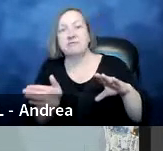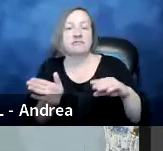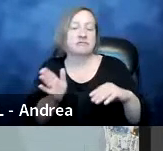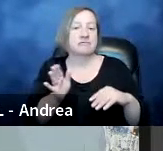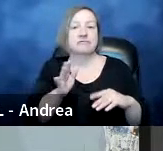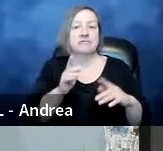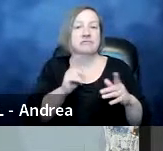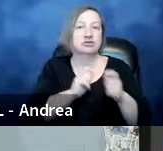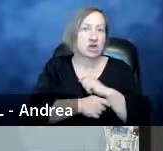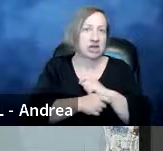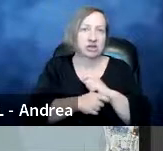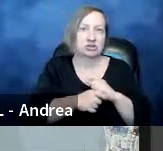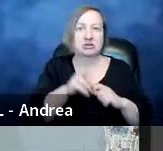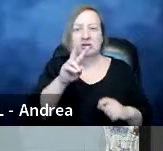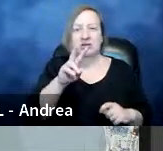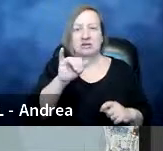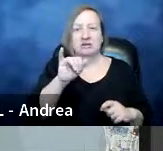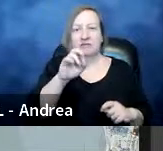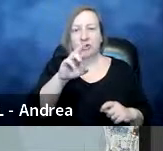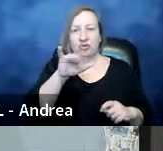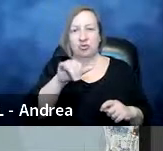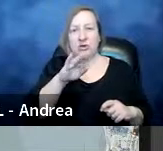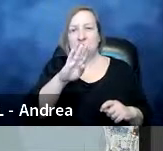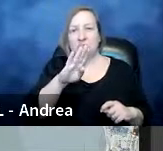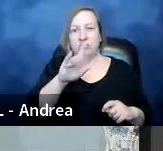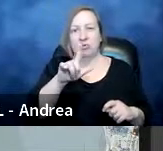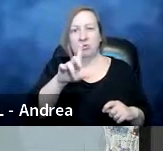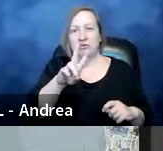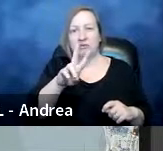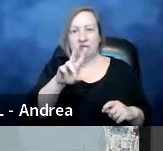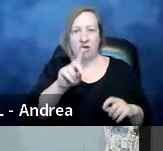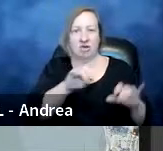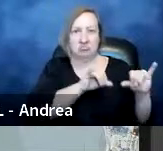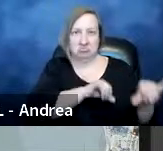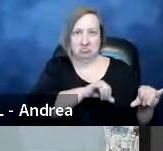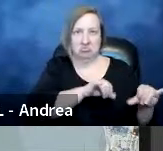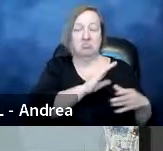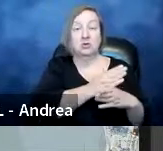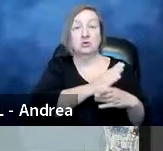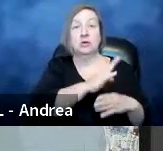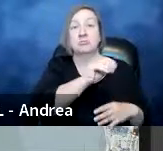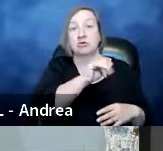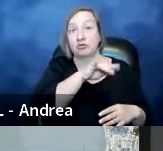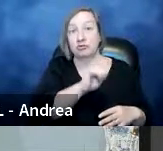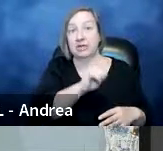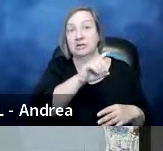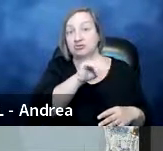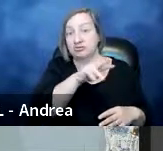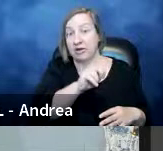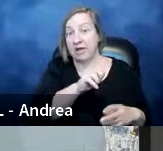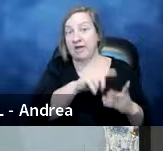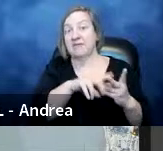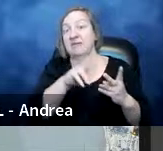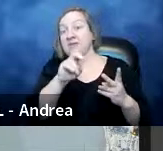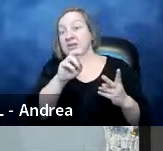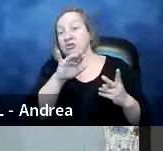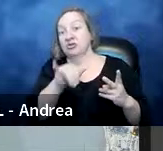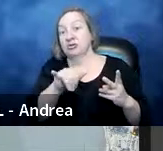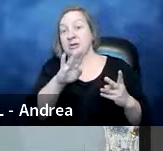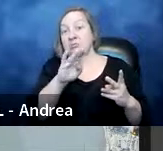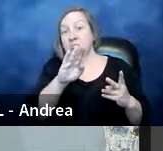changes itself at Victory Boulevard, but between Marine Drive and Victory Boulevard, we've had what's called a braided ramp system. And that means